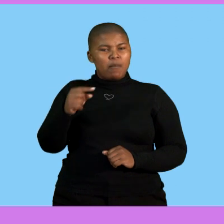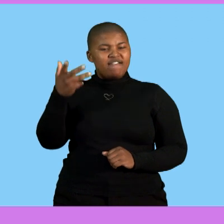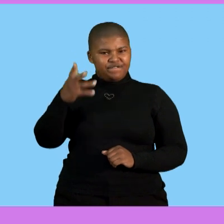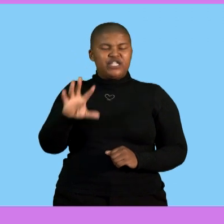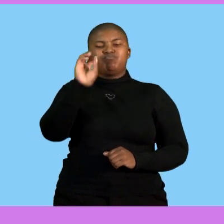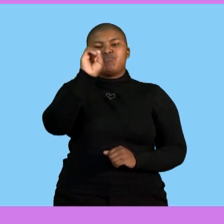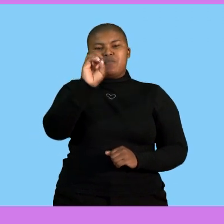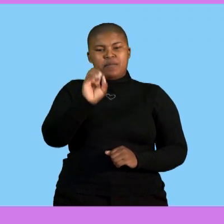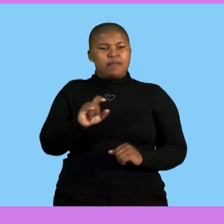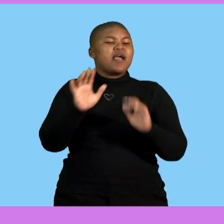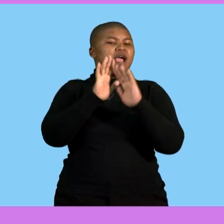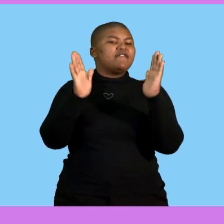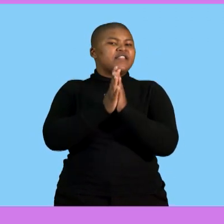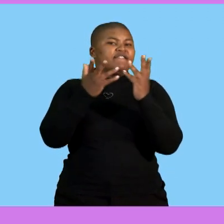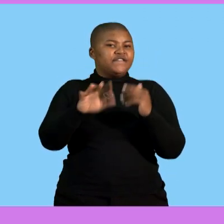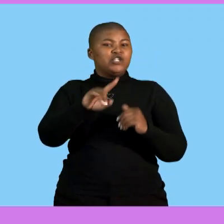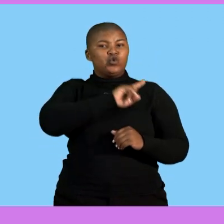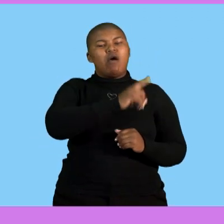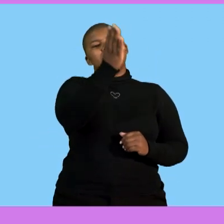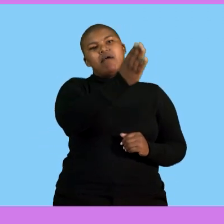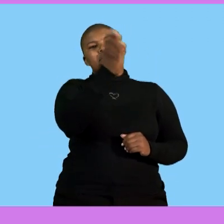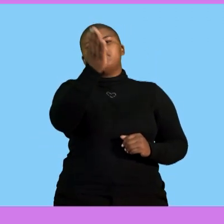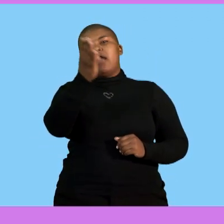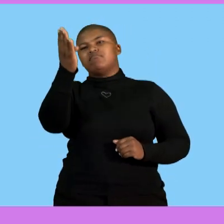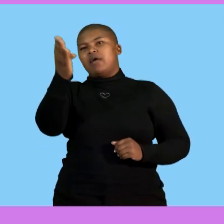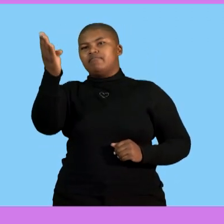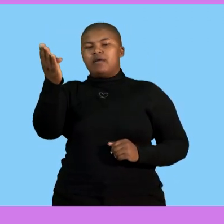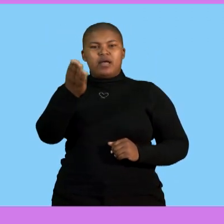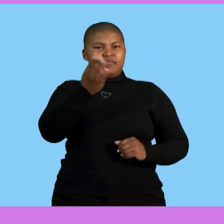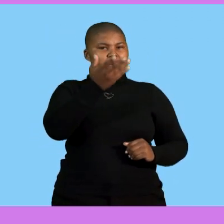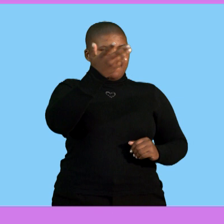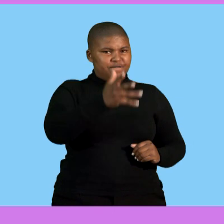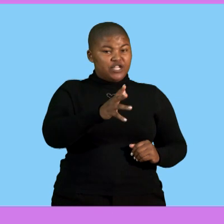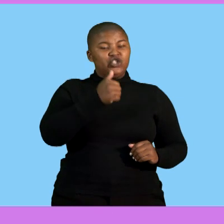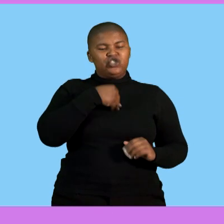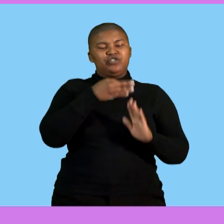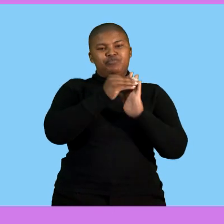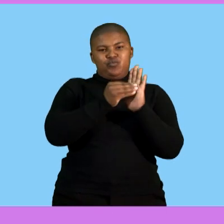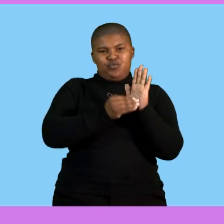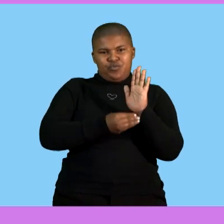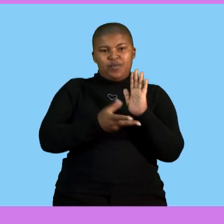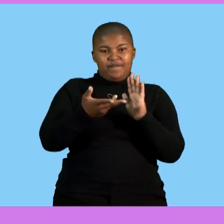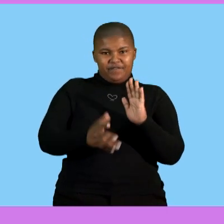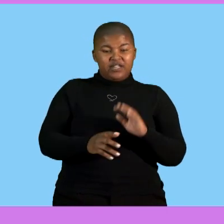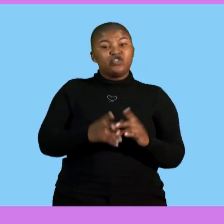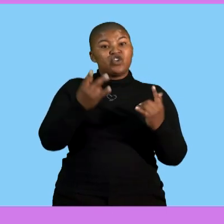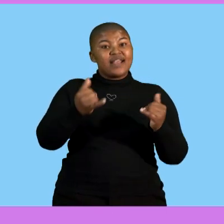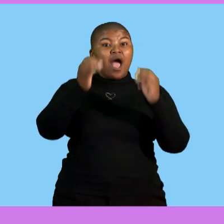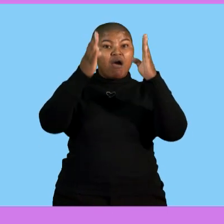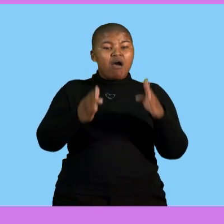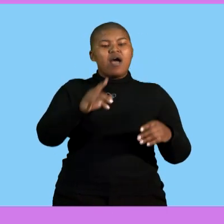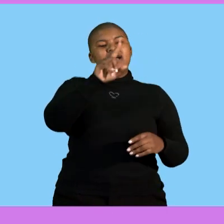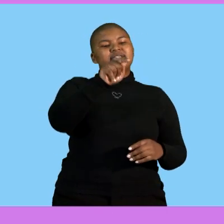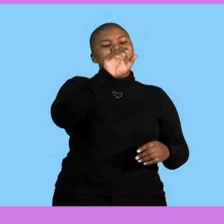mark has been recorded because we have scratched it out and immediately recorded on a tally. Now let